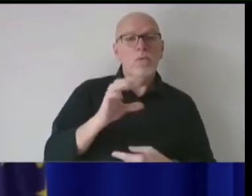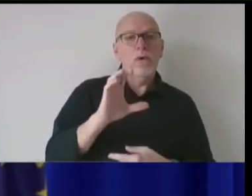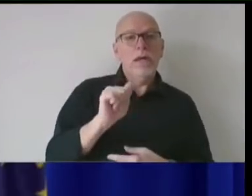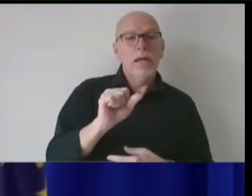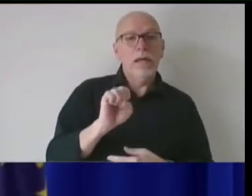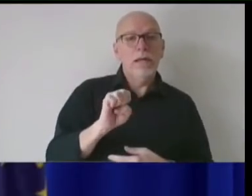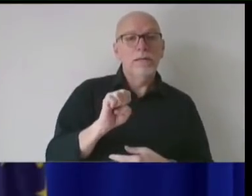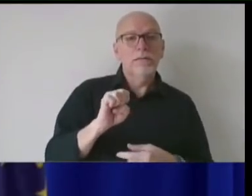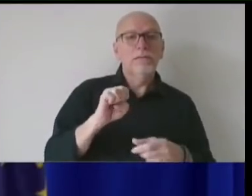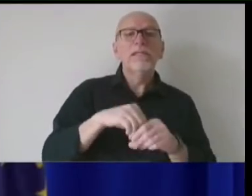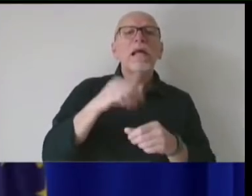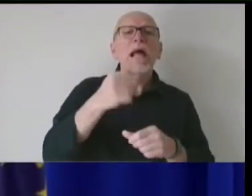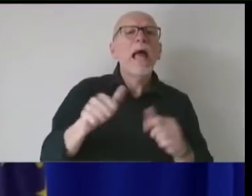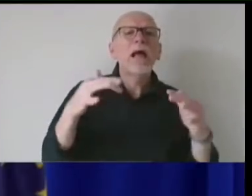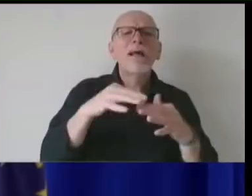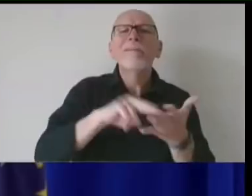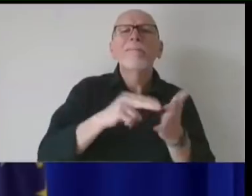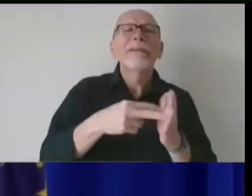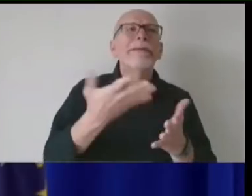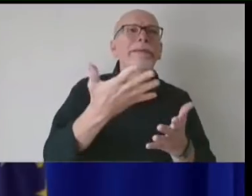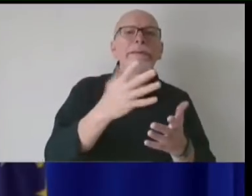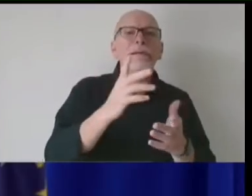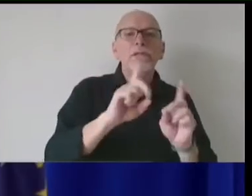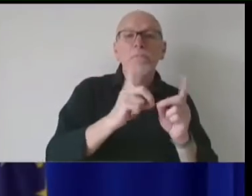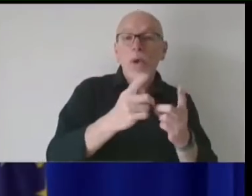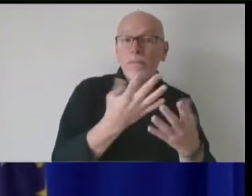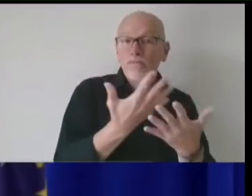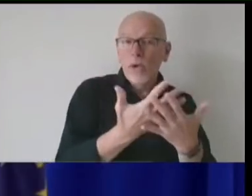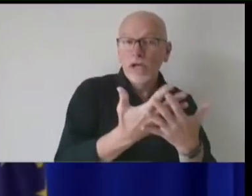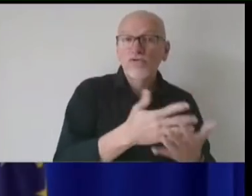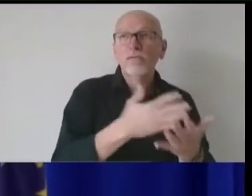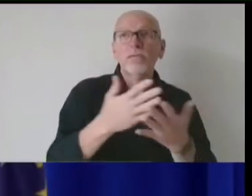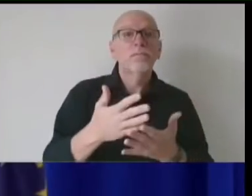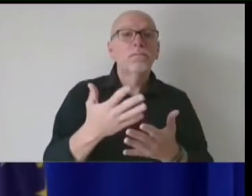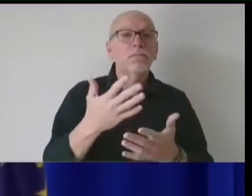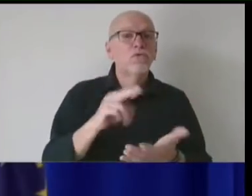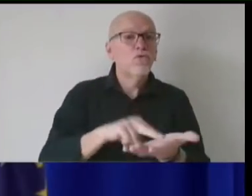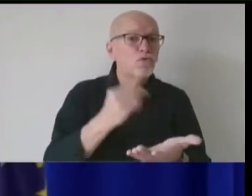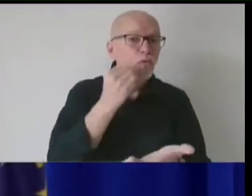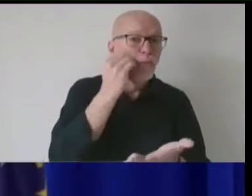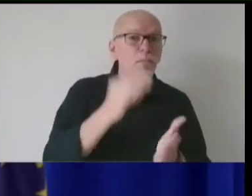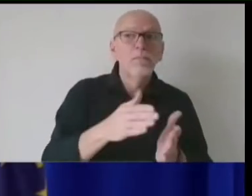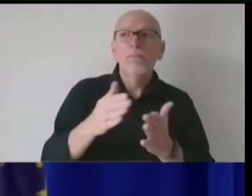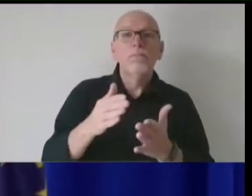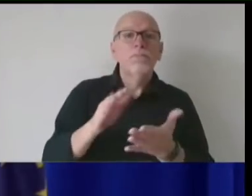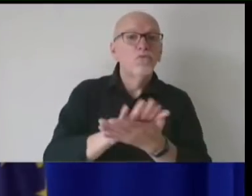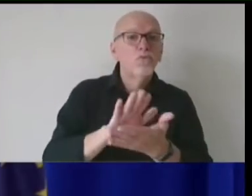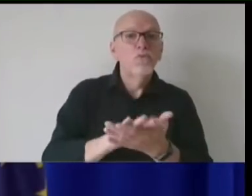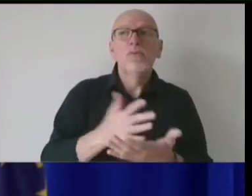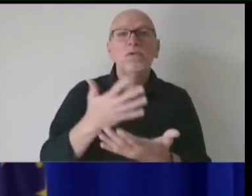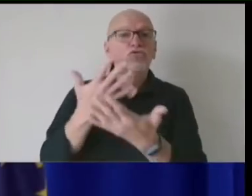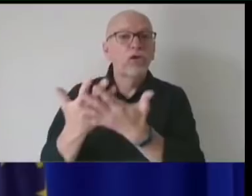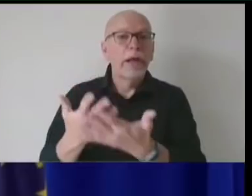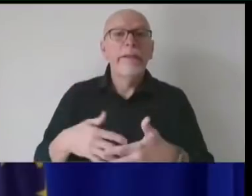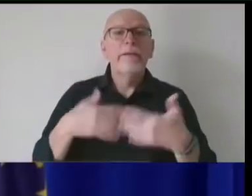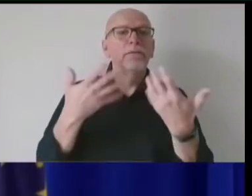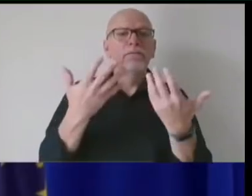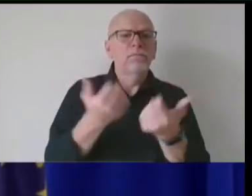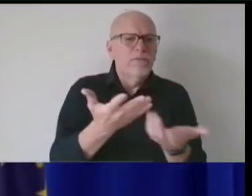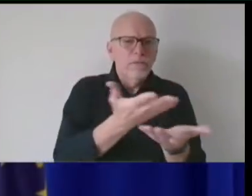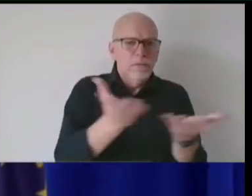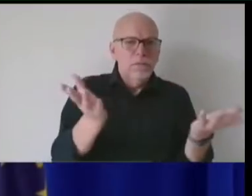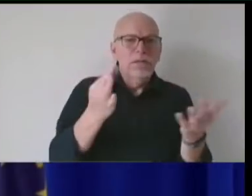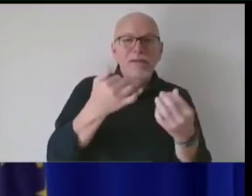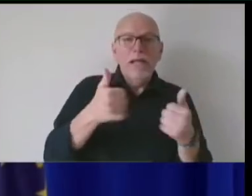congregate setting. So that would include Department of Corrections, long-term care facilities, schools, jails. And the way that the